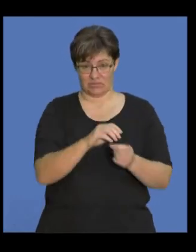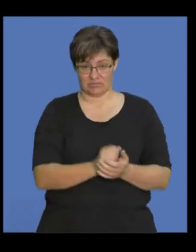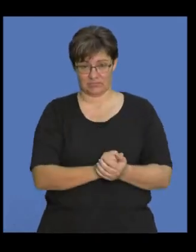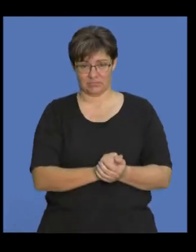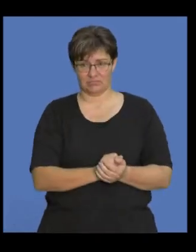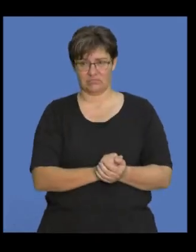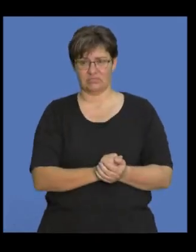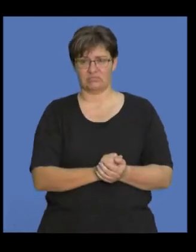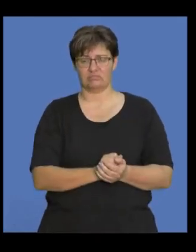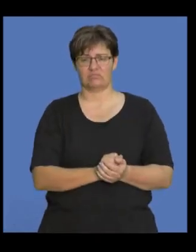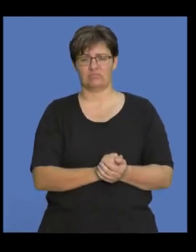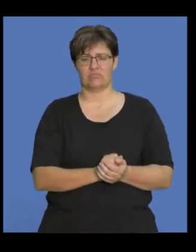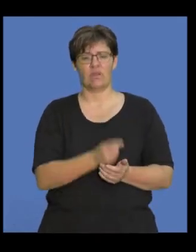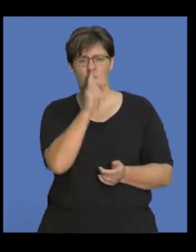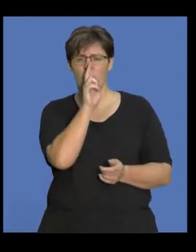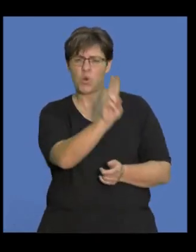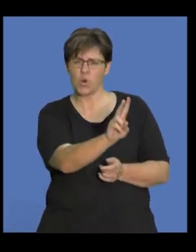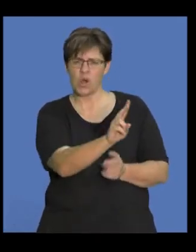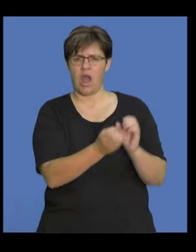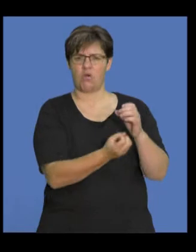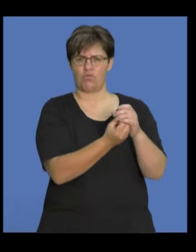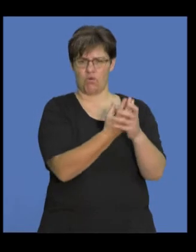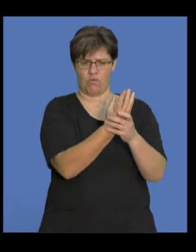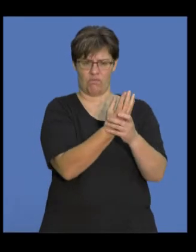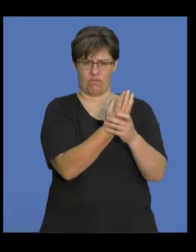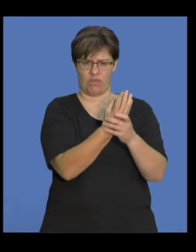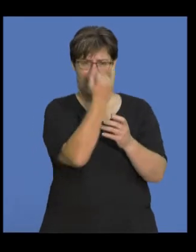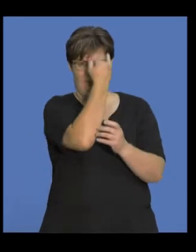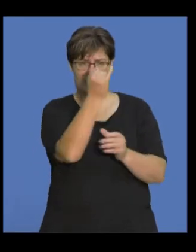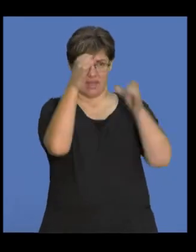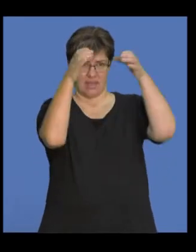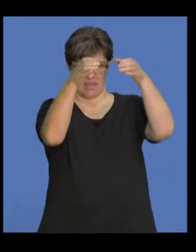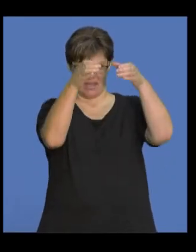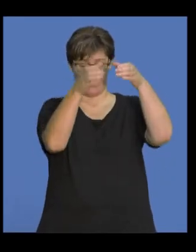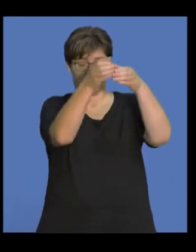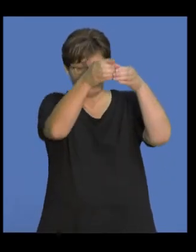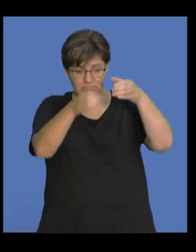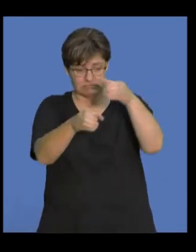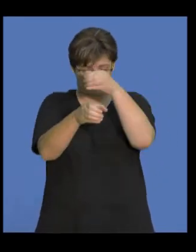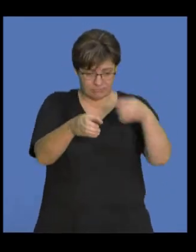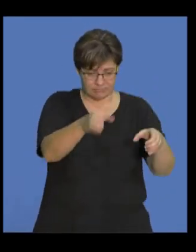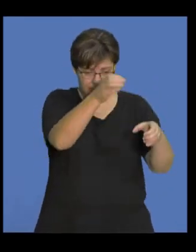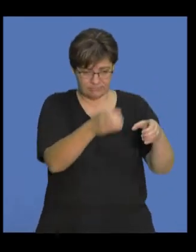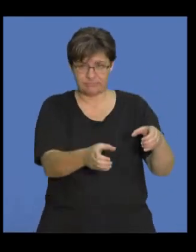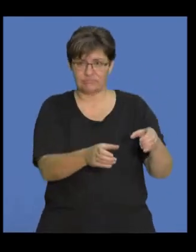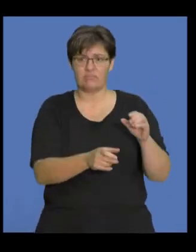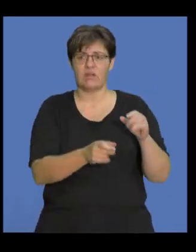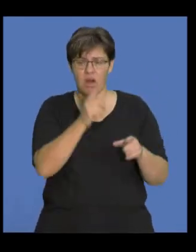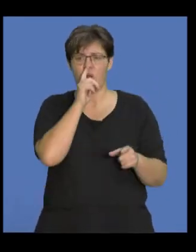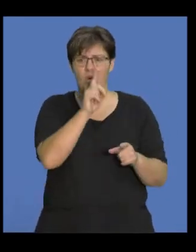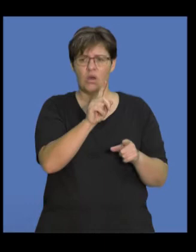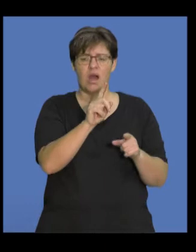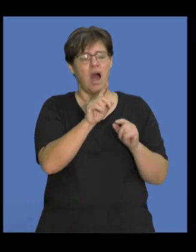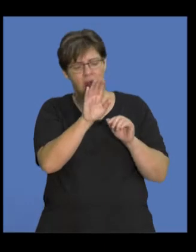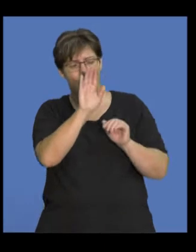we've looked at the concept of growth as the big idea. Under this, we looked at what we call patterns, and that's